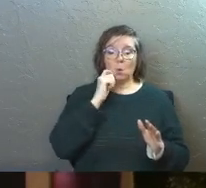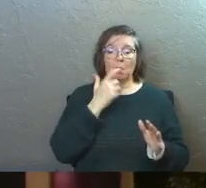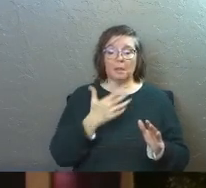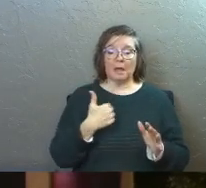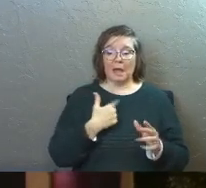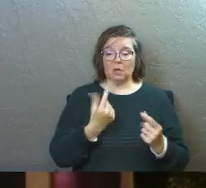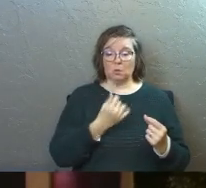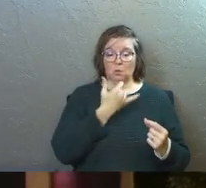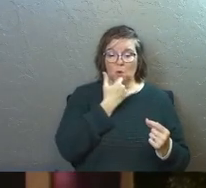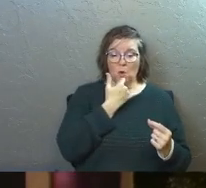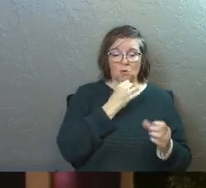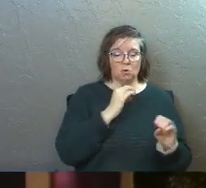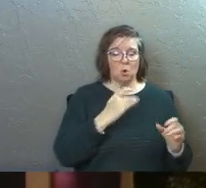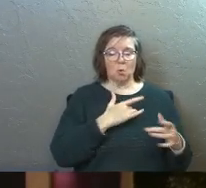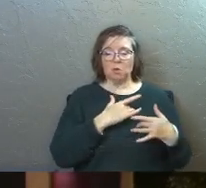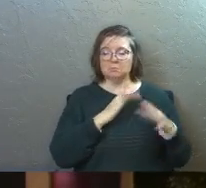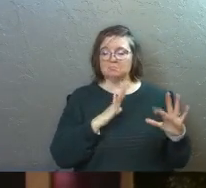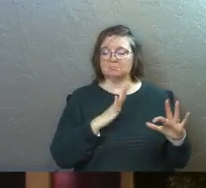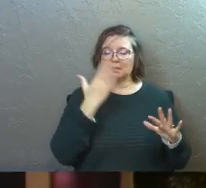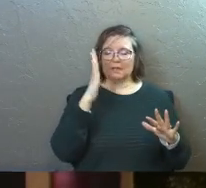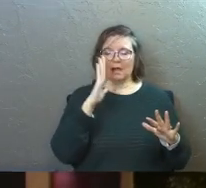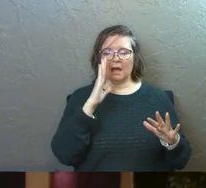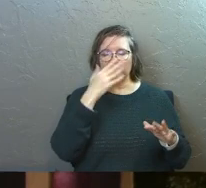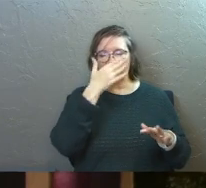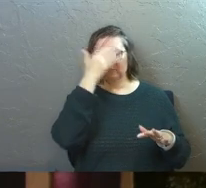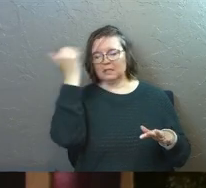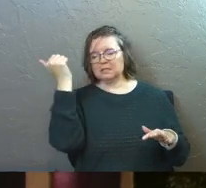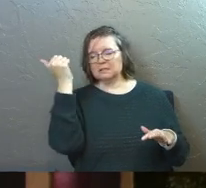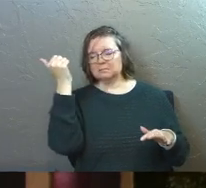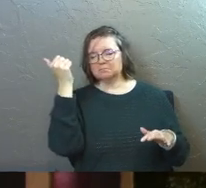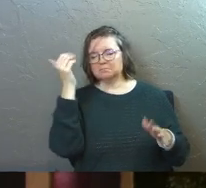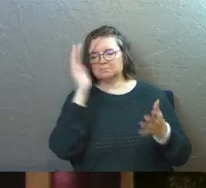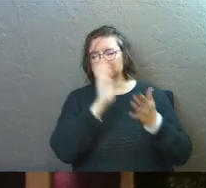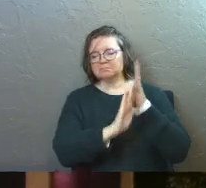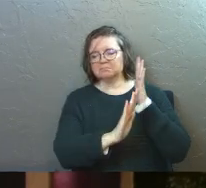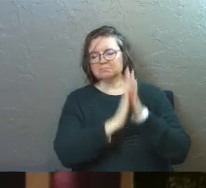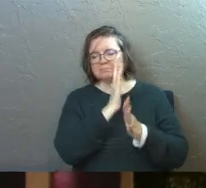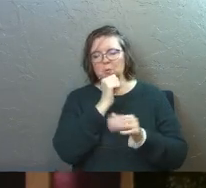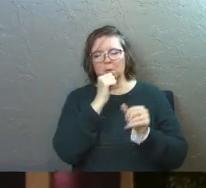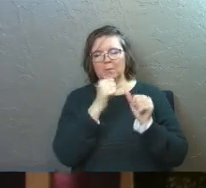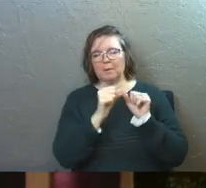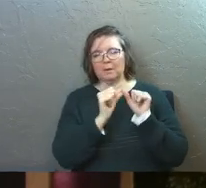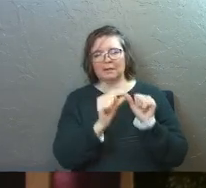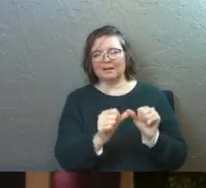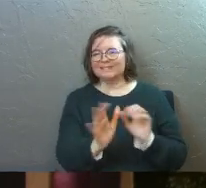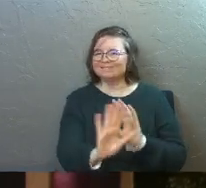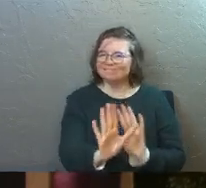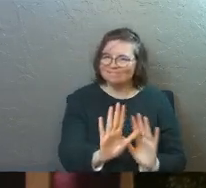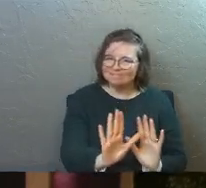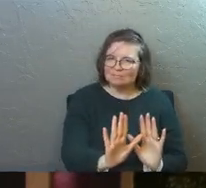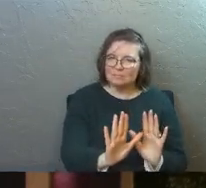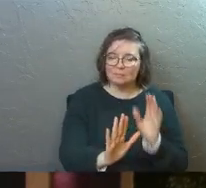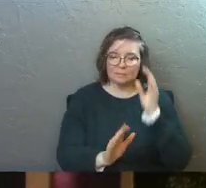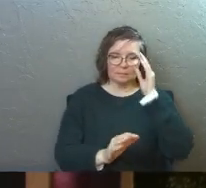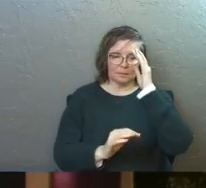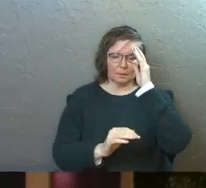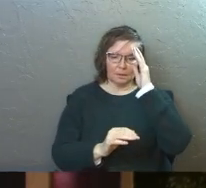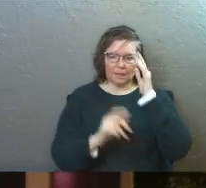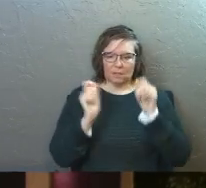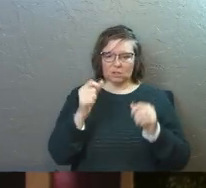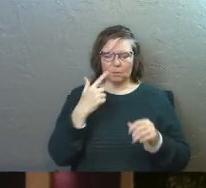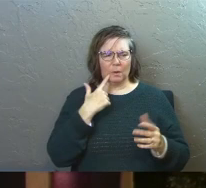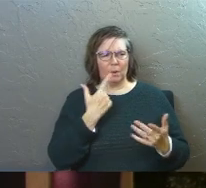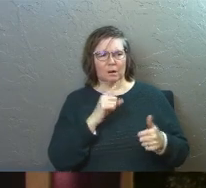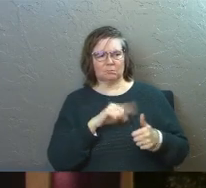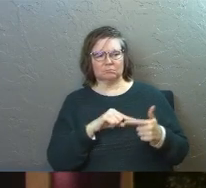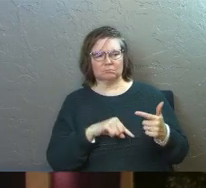thing. I do something wrong. No worries. God has amnesia. It goes away, right? He doesn't remember it. It's like, no. I don't think that's what happens. And then like we get to judgment day and